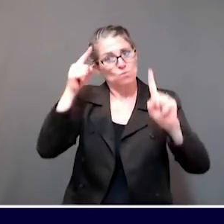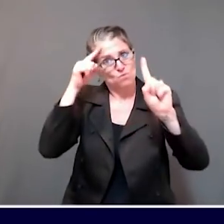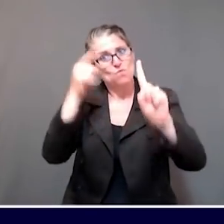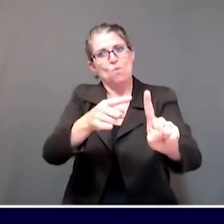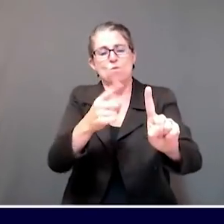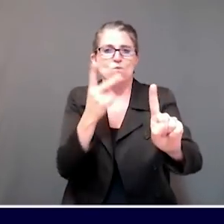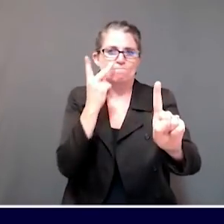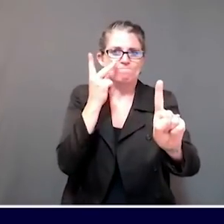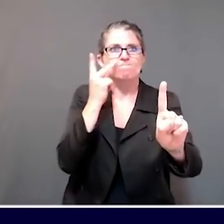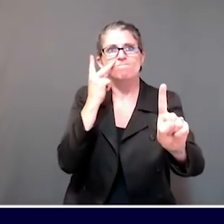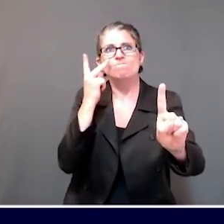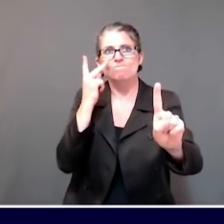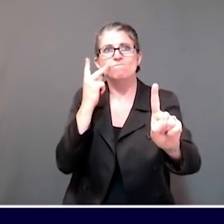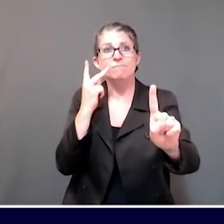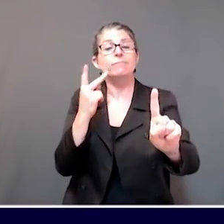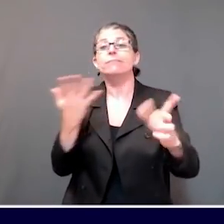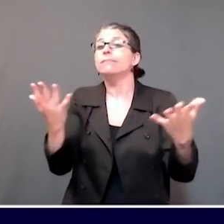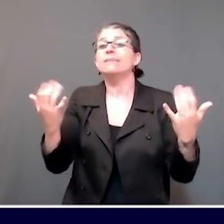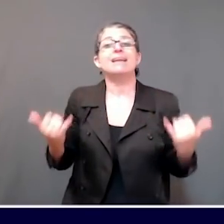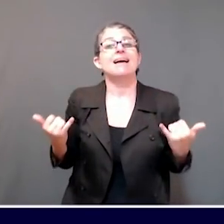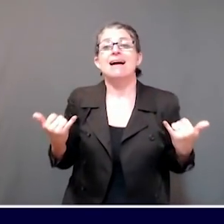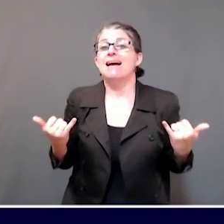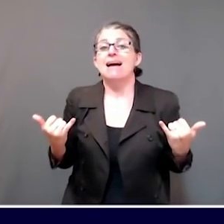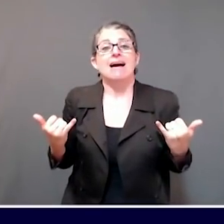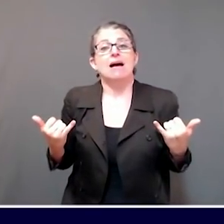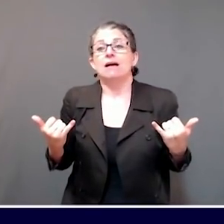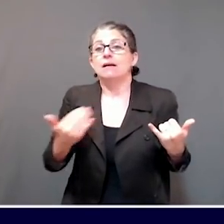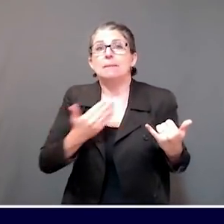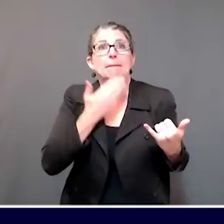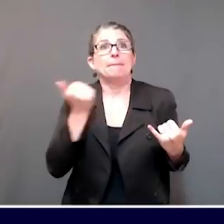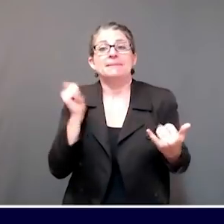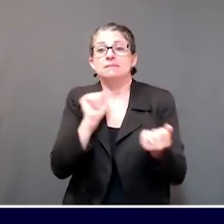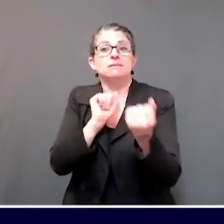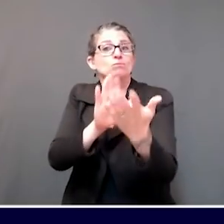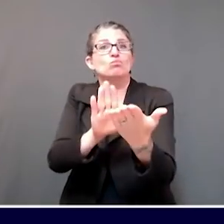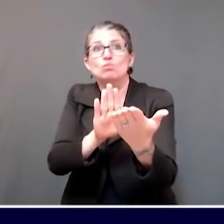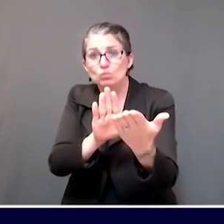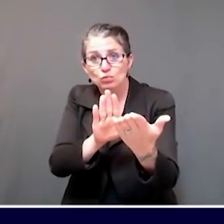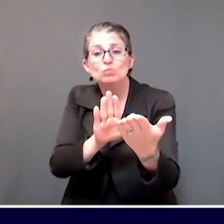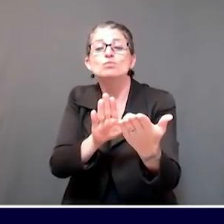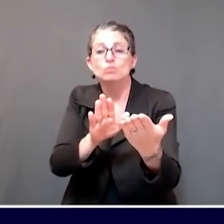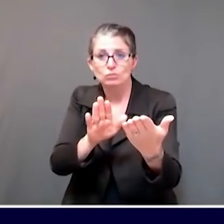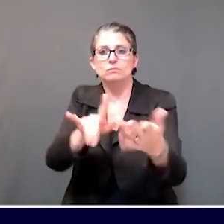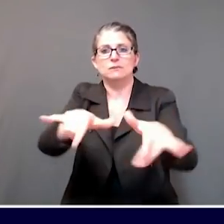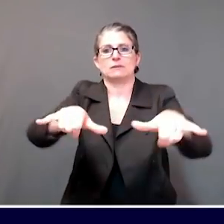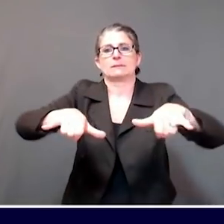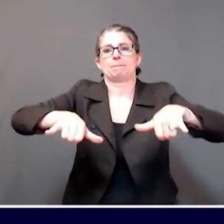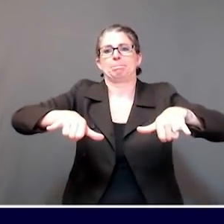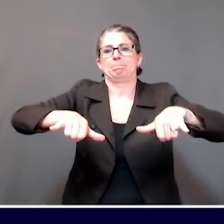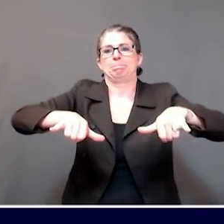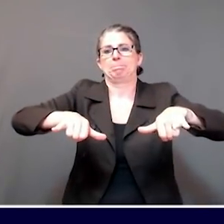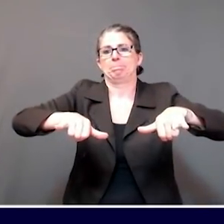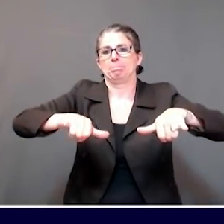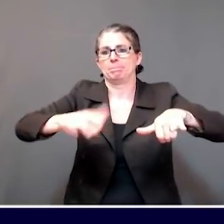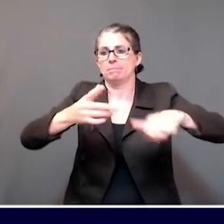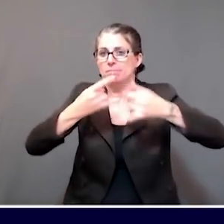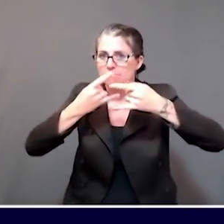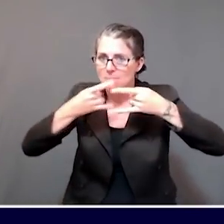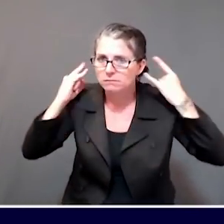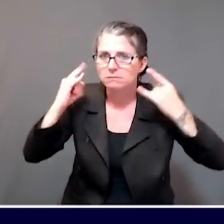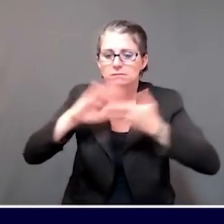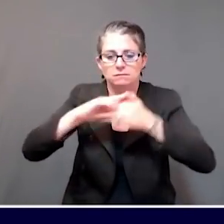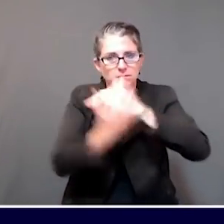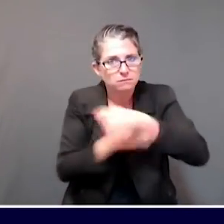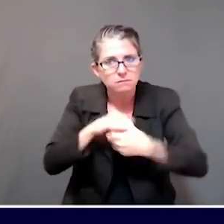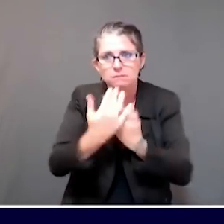and for our economy is to stay vigilant. The worst thing we can do is to let our guard down. In fact, it